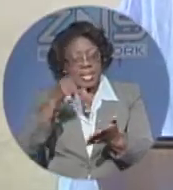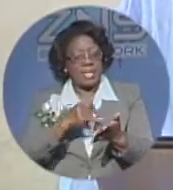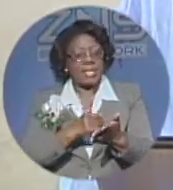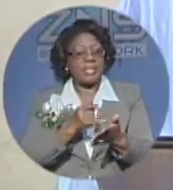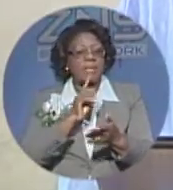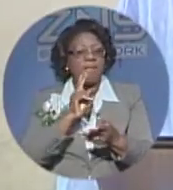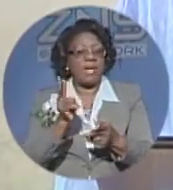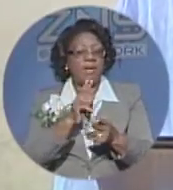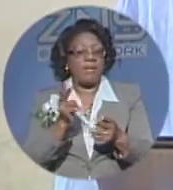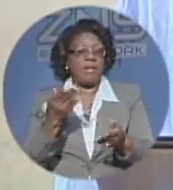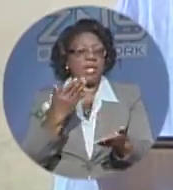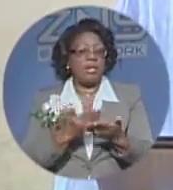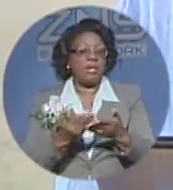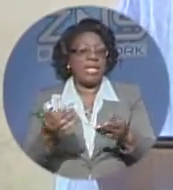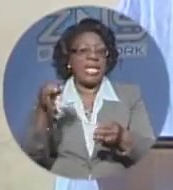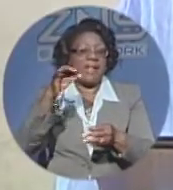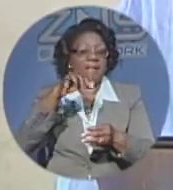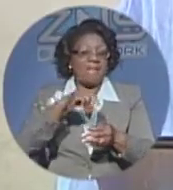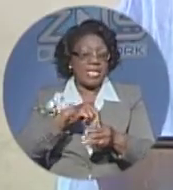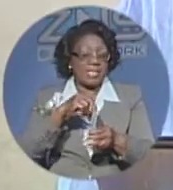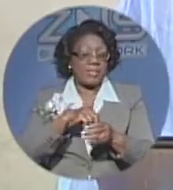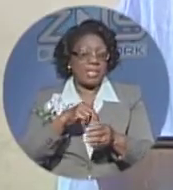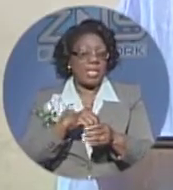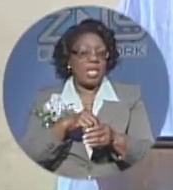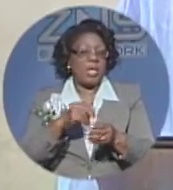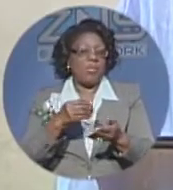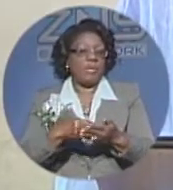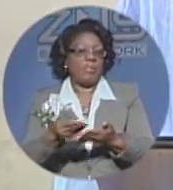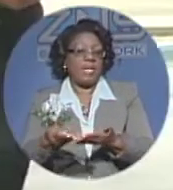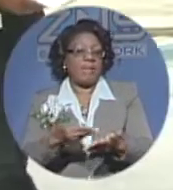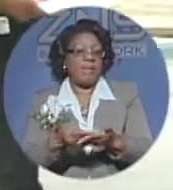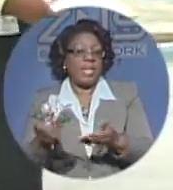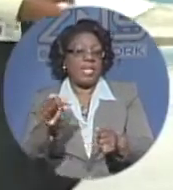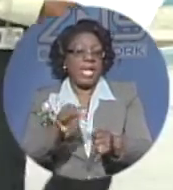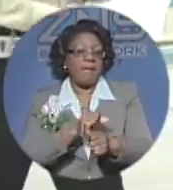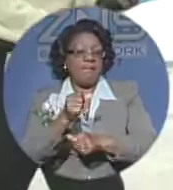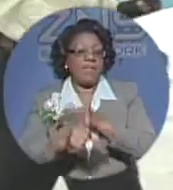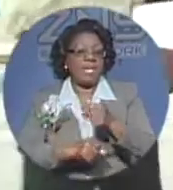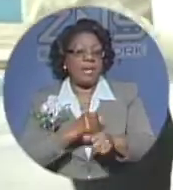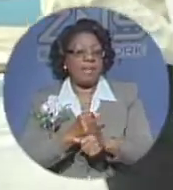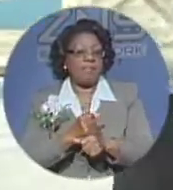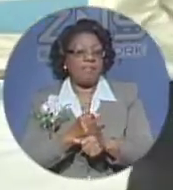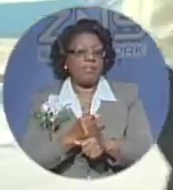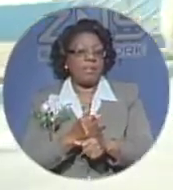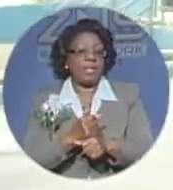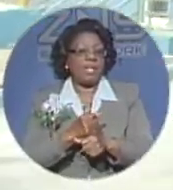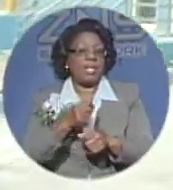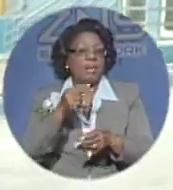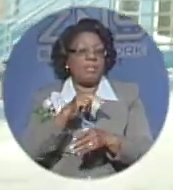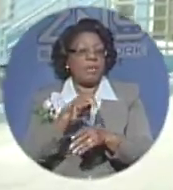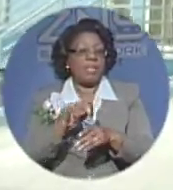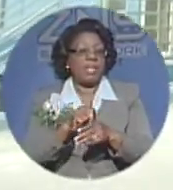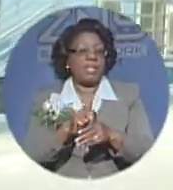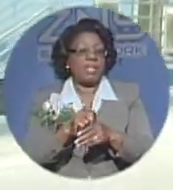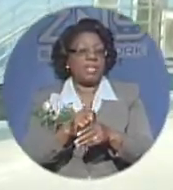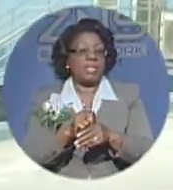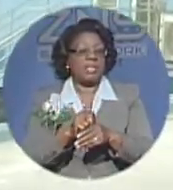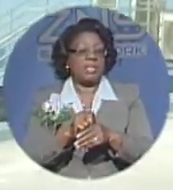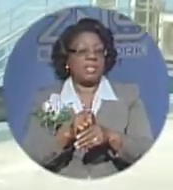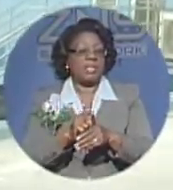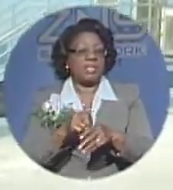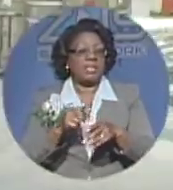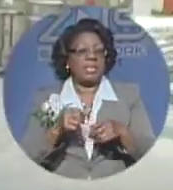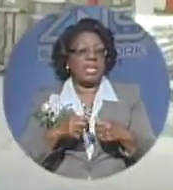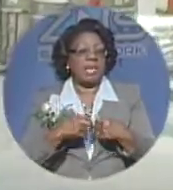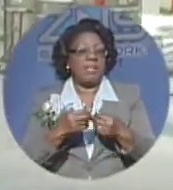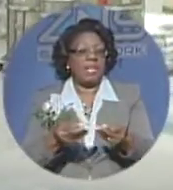good investment with dividends every year. Providence Advisors Limited and CFAL are